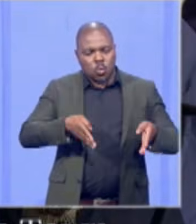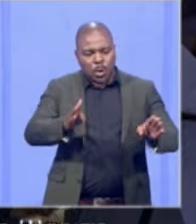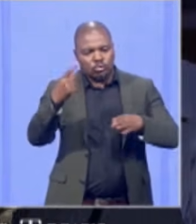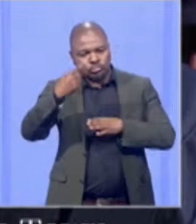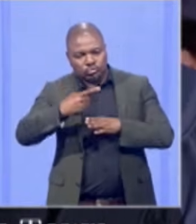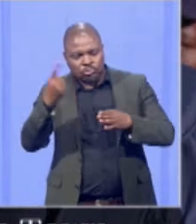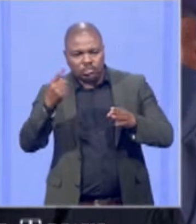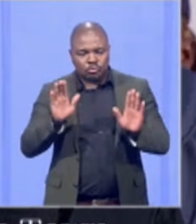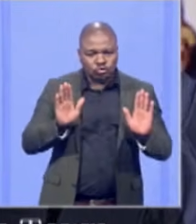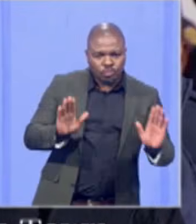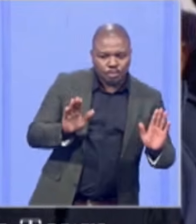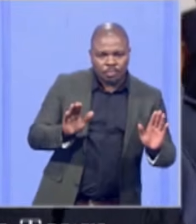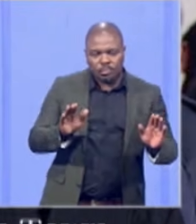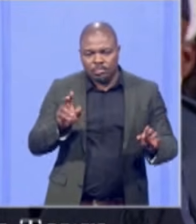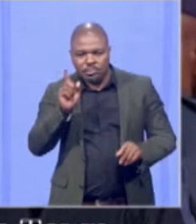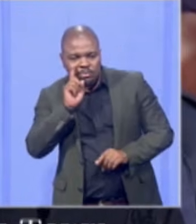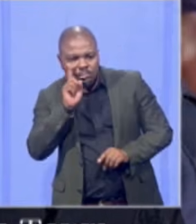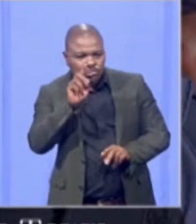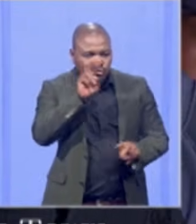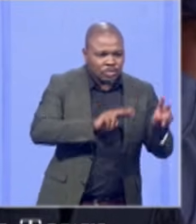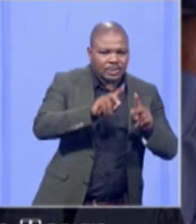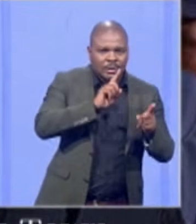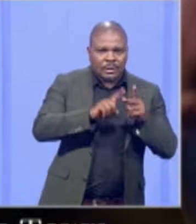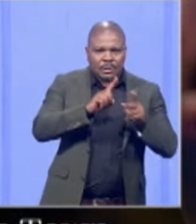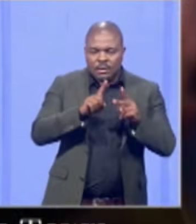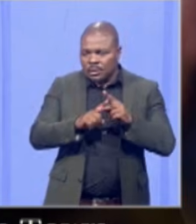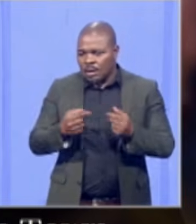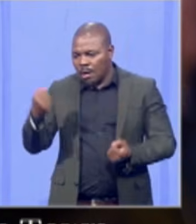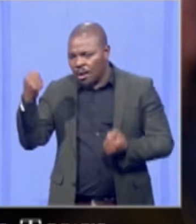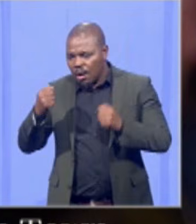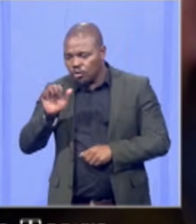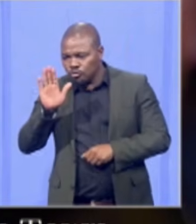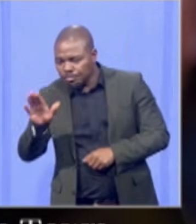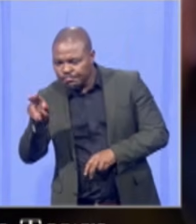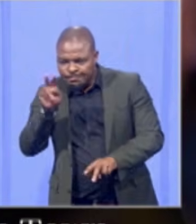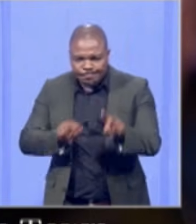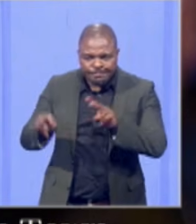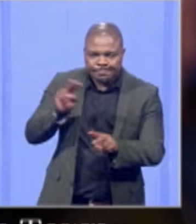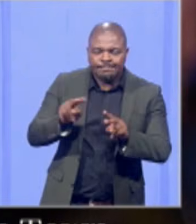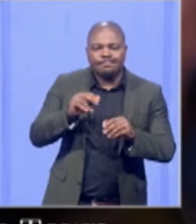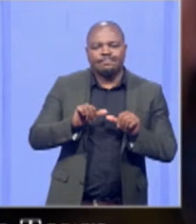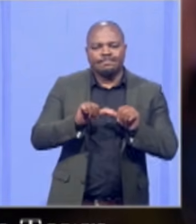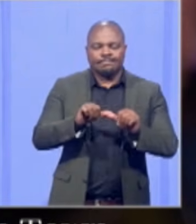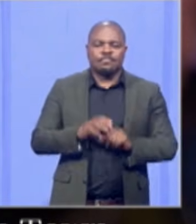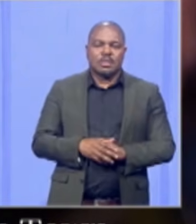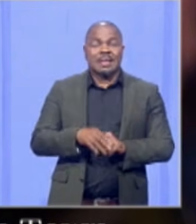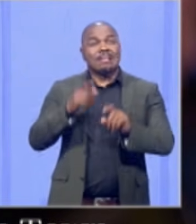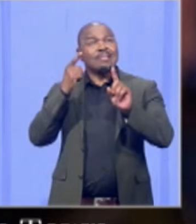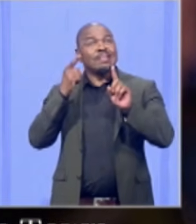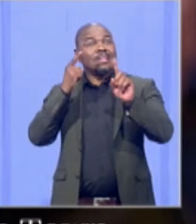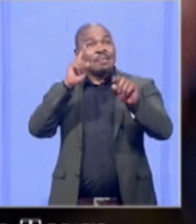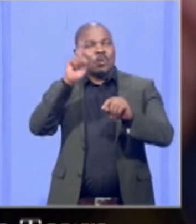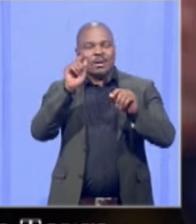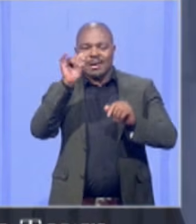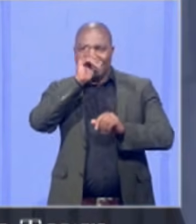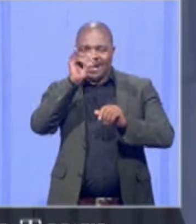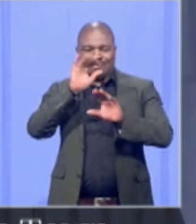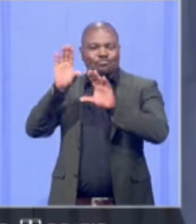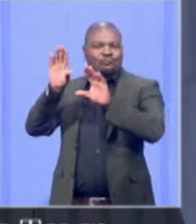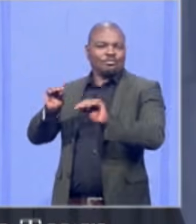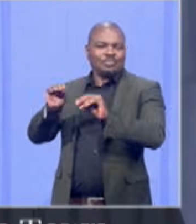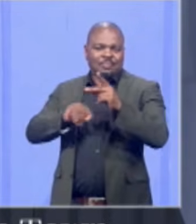ditsela kana roadblocks le matsholo a go emisa le go tlhatlhoba dijanaga. Maitlhomo magolo ke go thibela bosenyi le go netefatsa